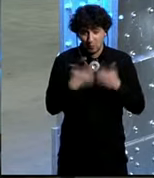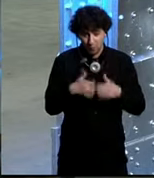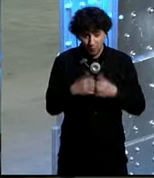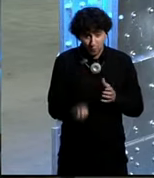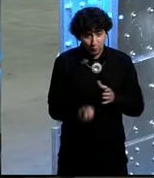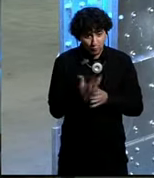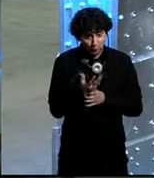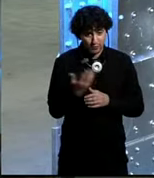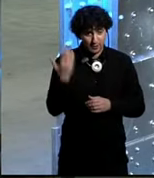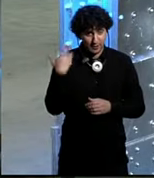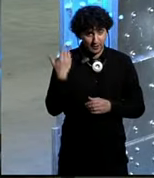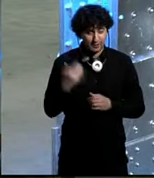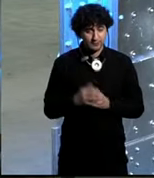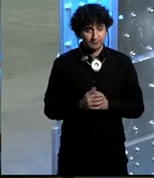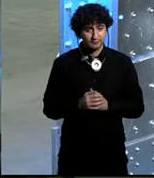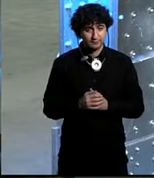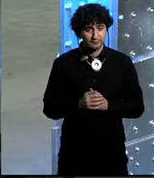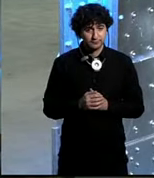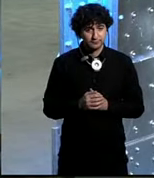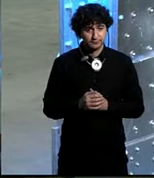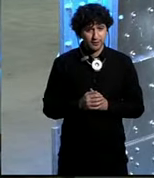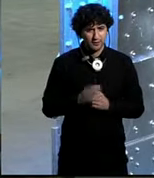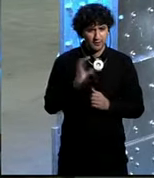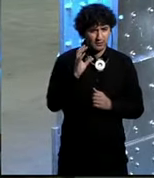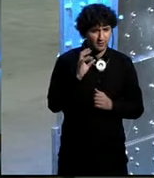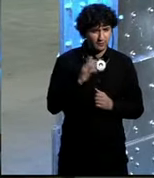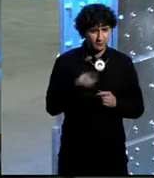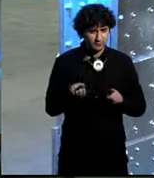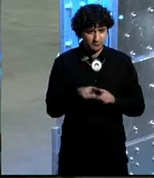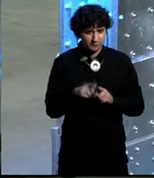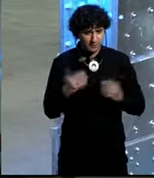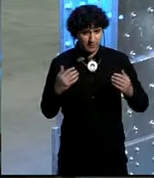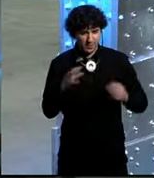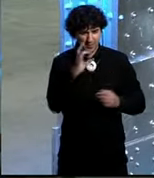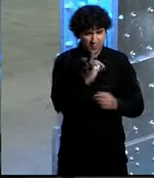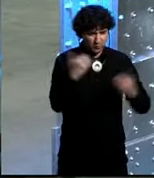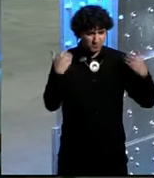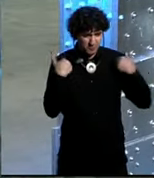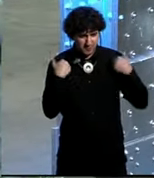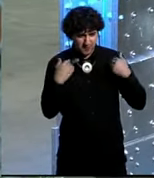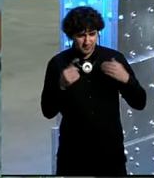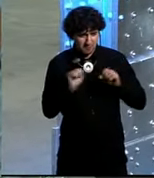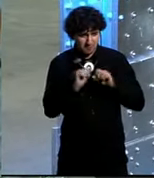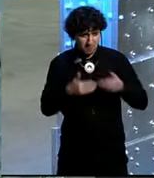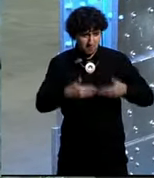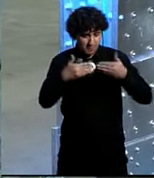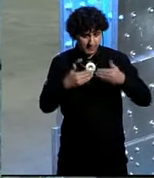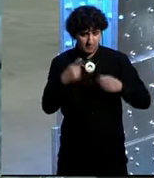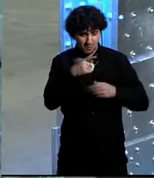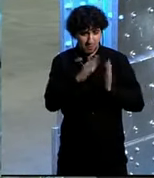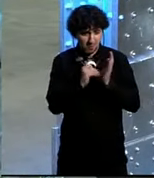also one example with the production company who did